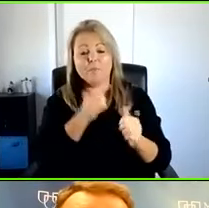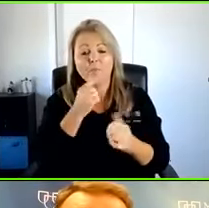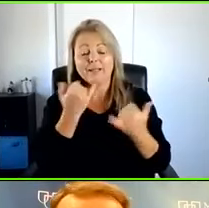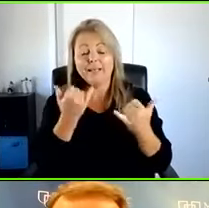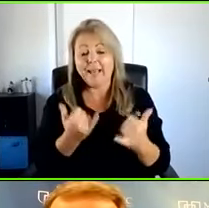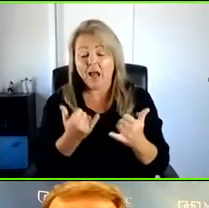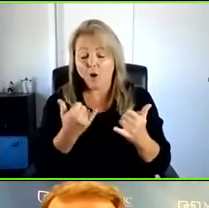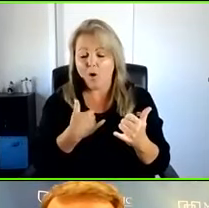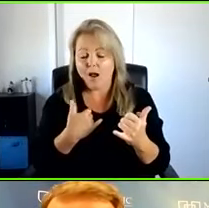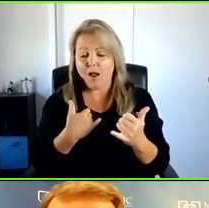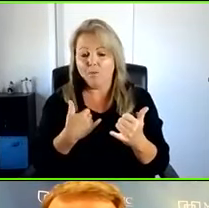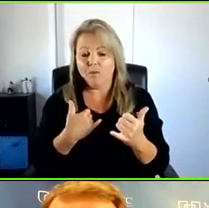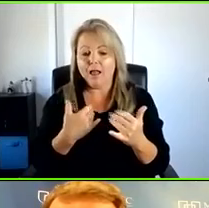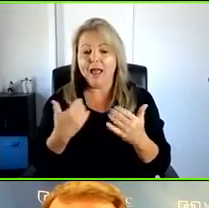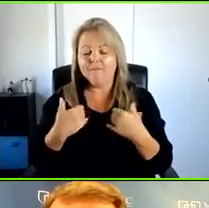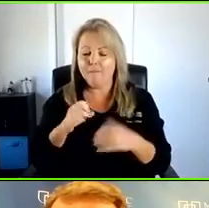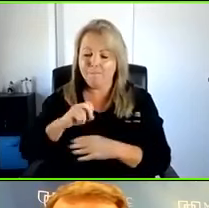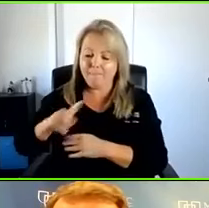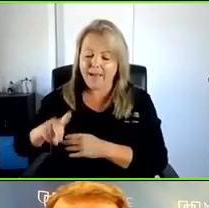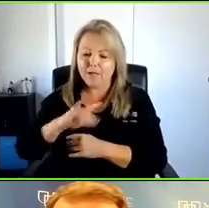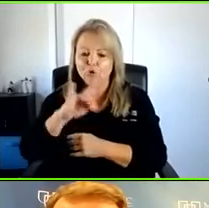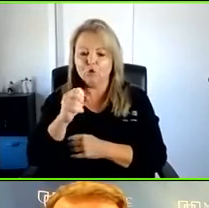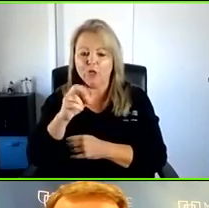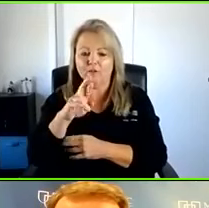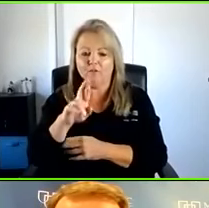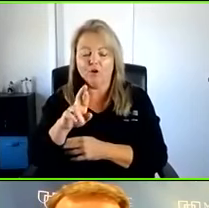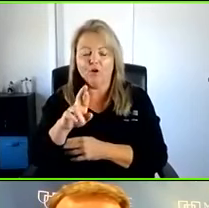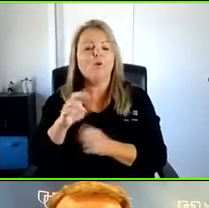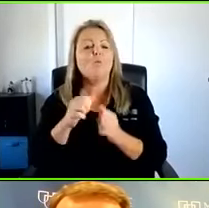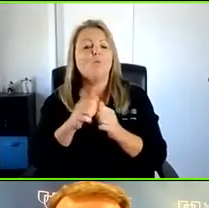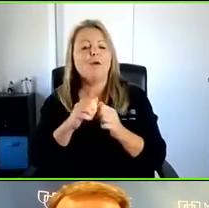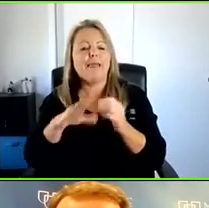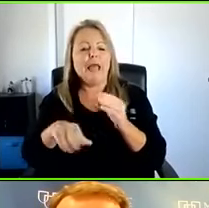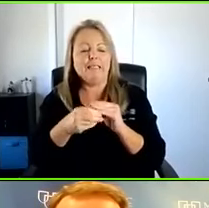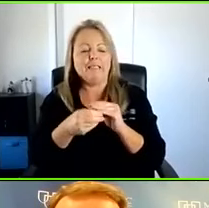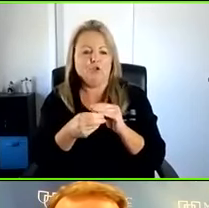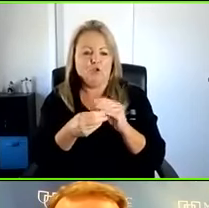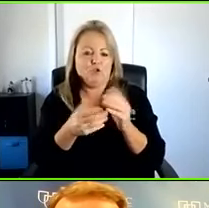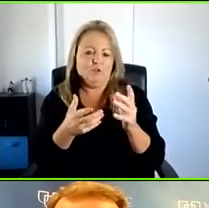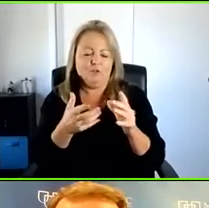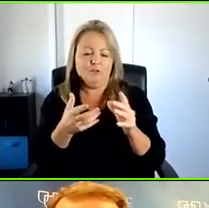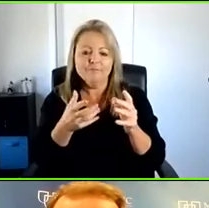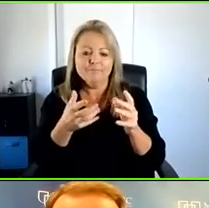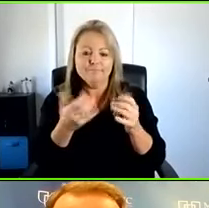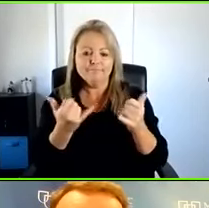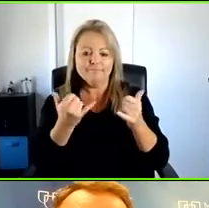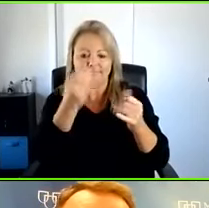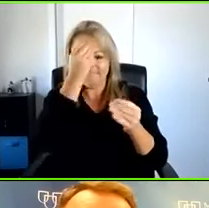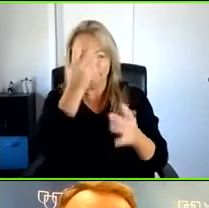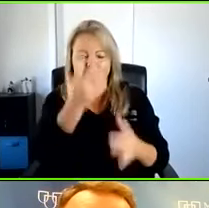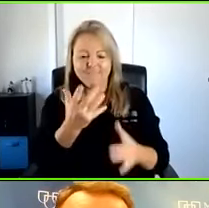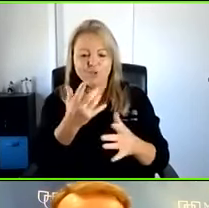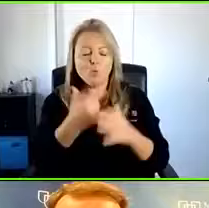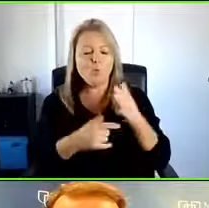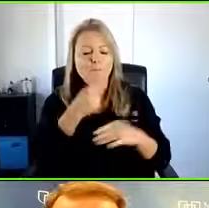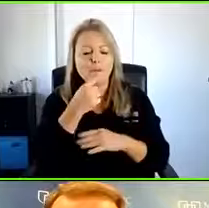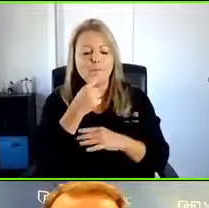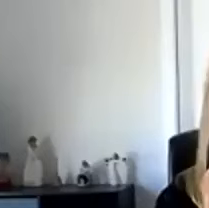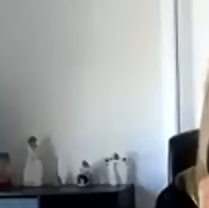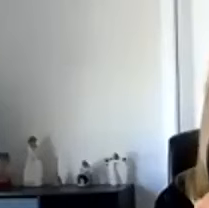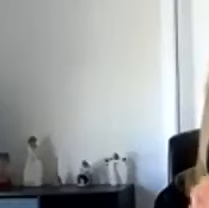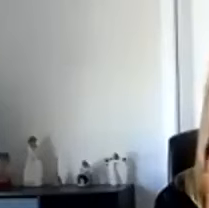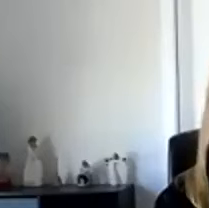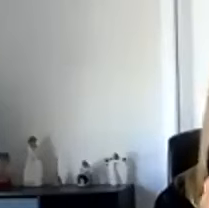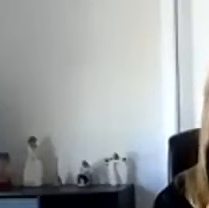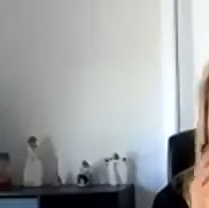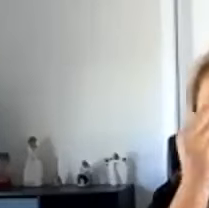I'll return things back to Jennifer with some additional updates on the timing of the weekly updates and where the public can look for the